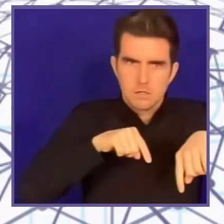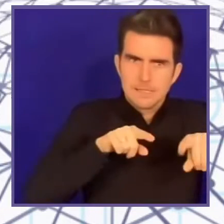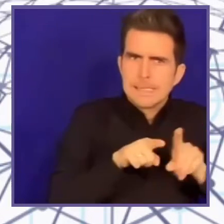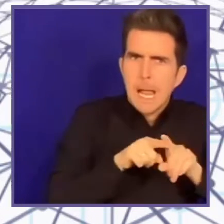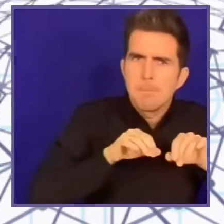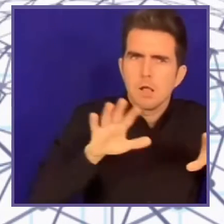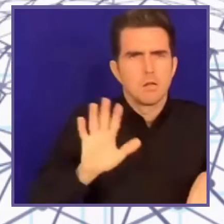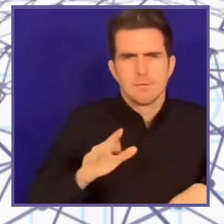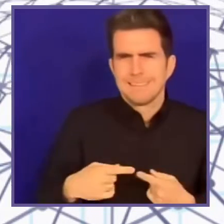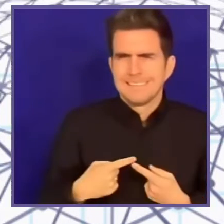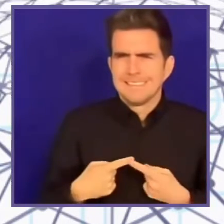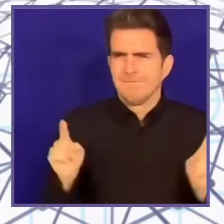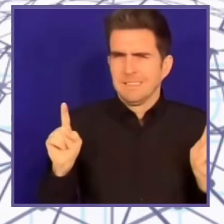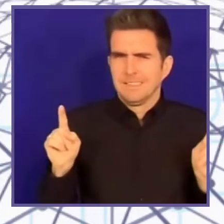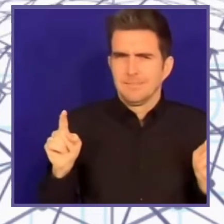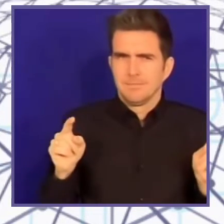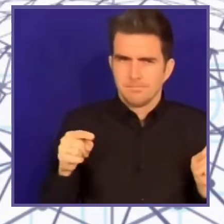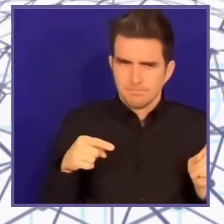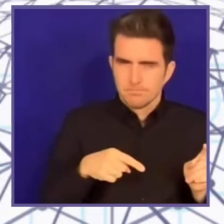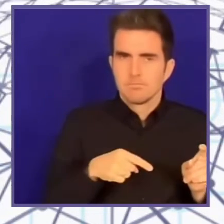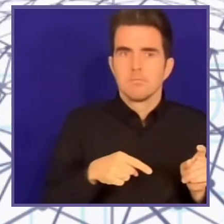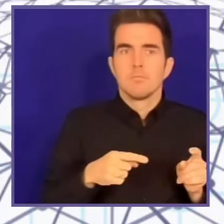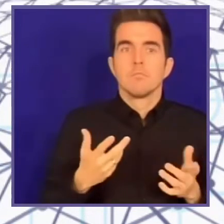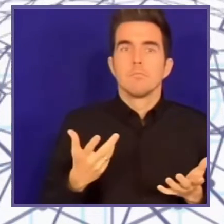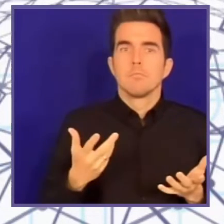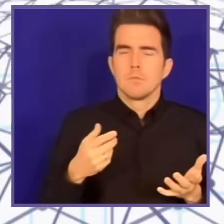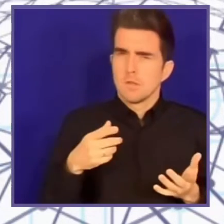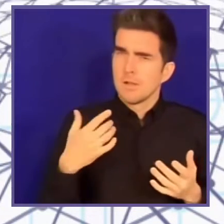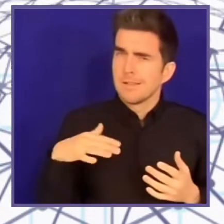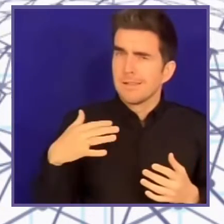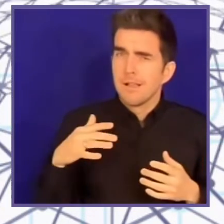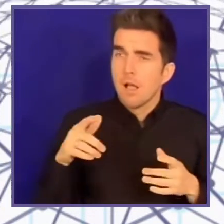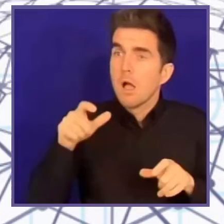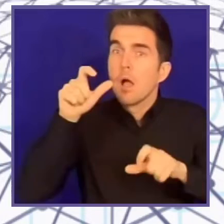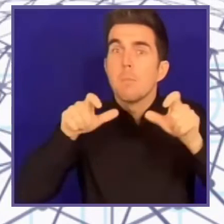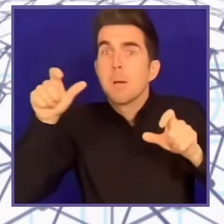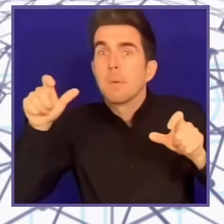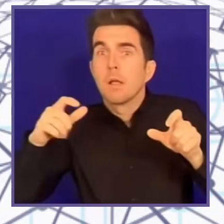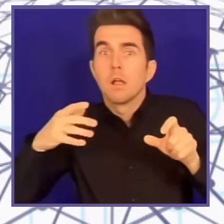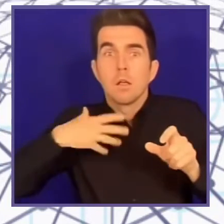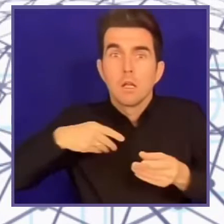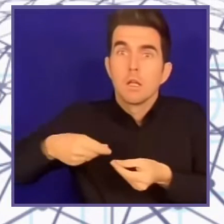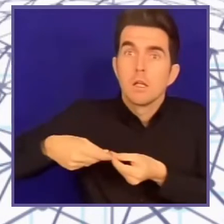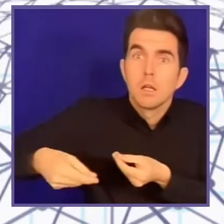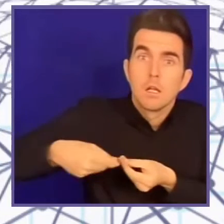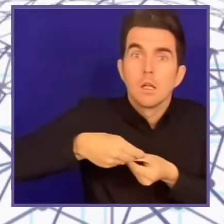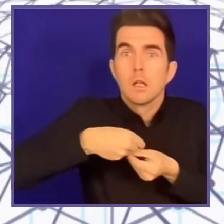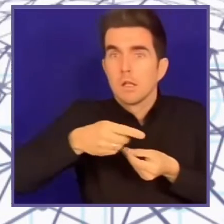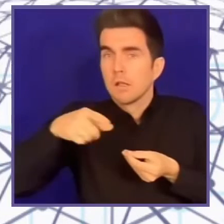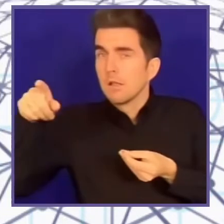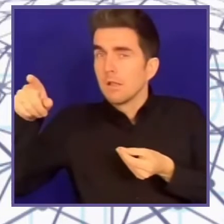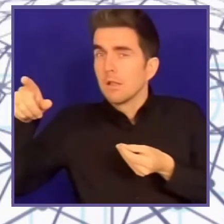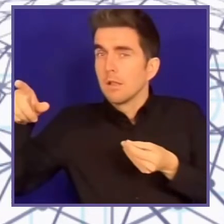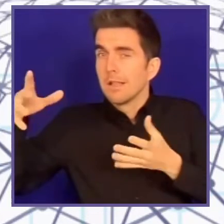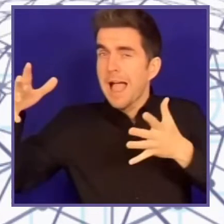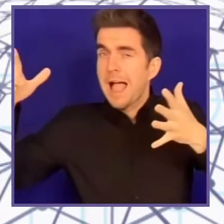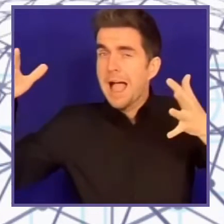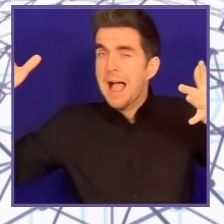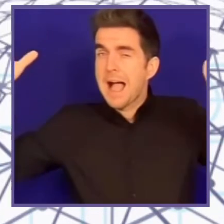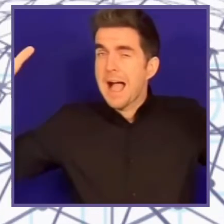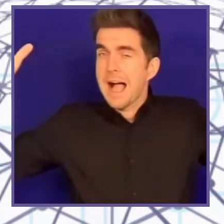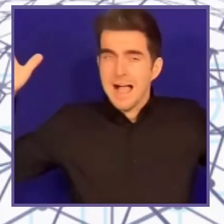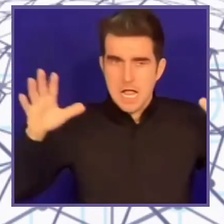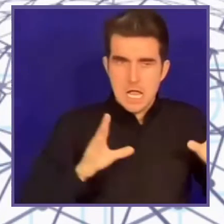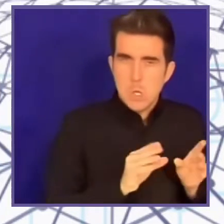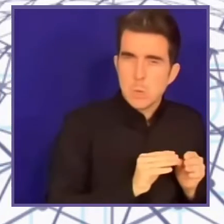our startups, you have to access the global market because these devices are generally of global relevance. Yes, they may